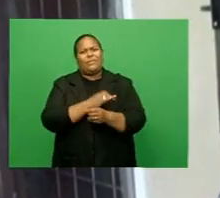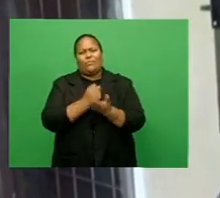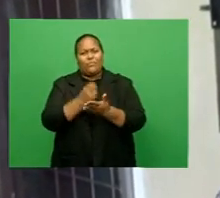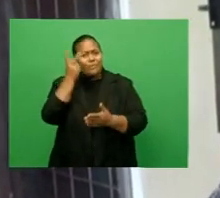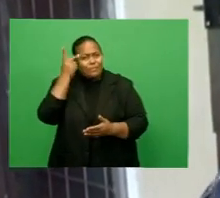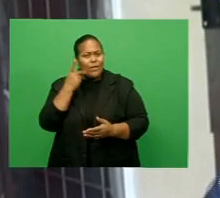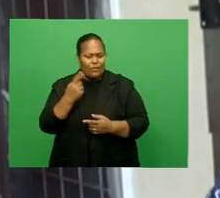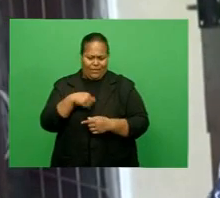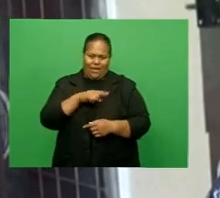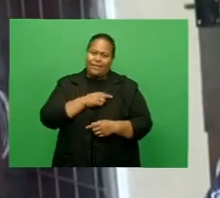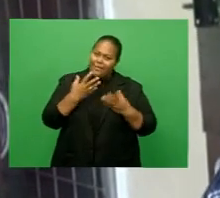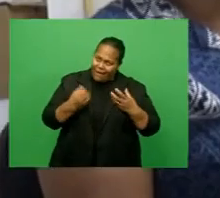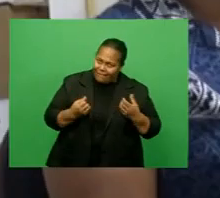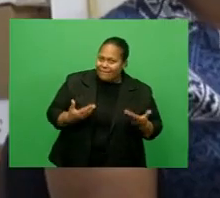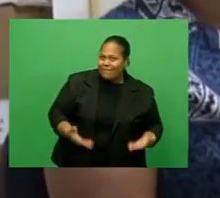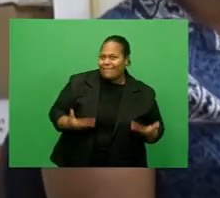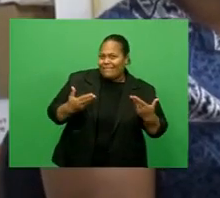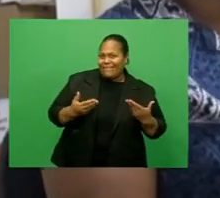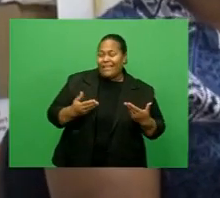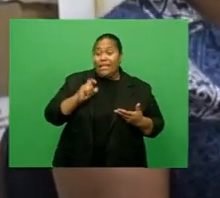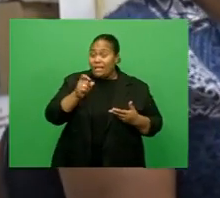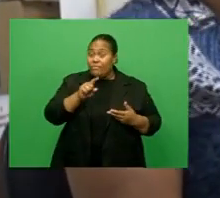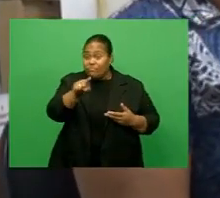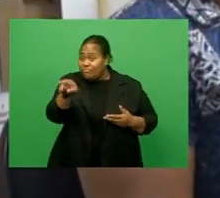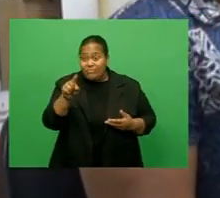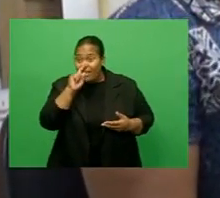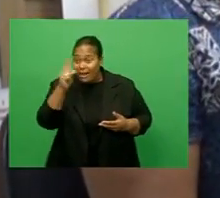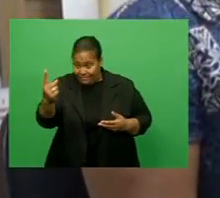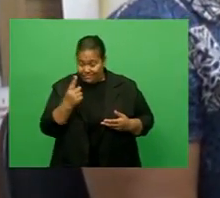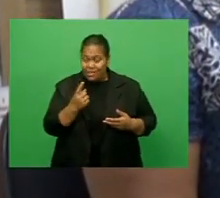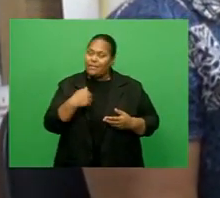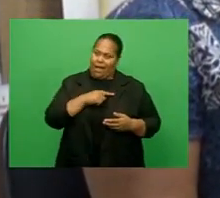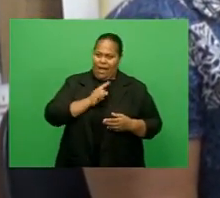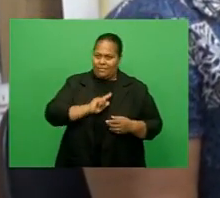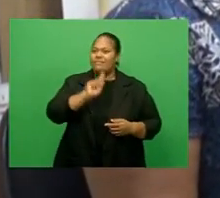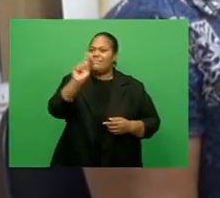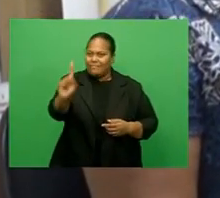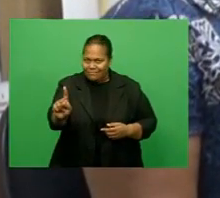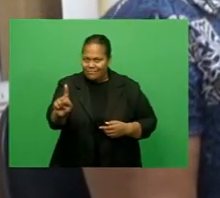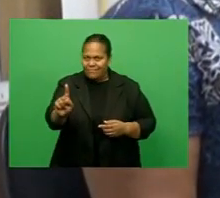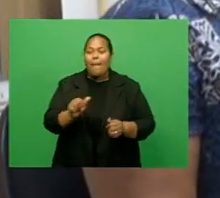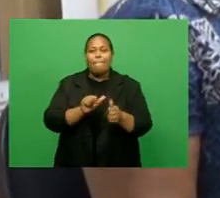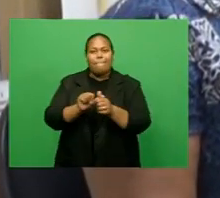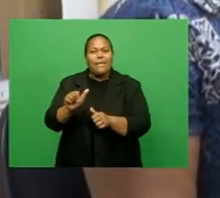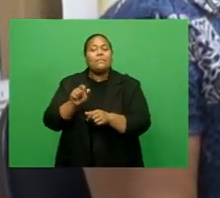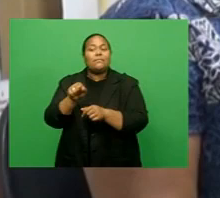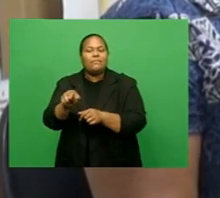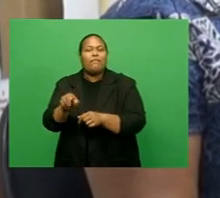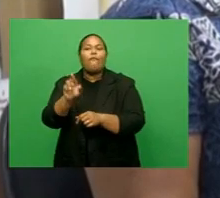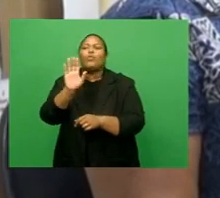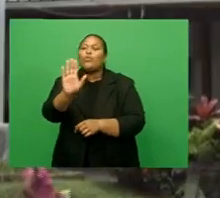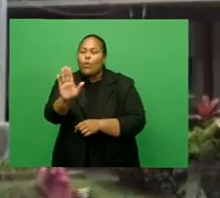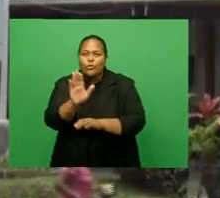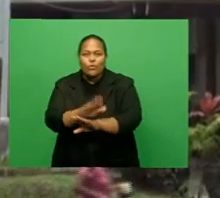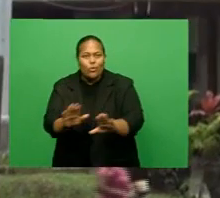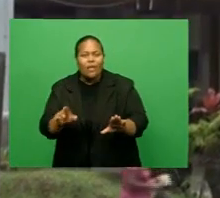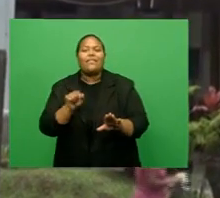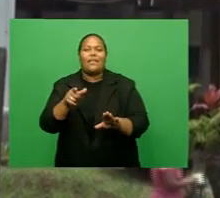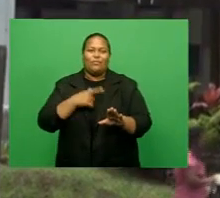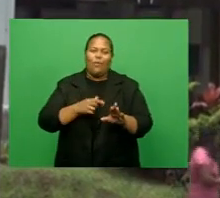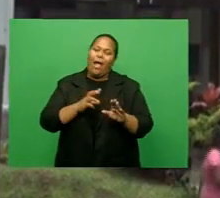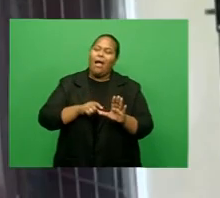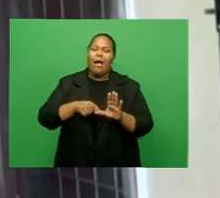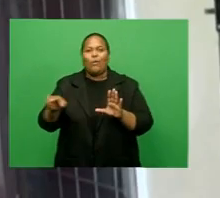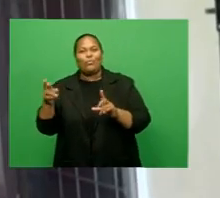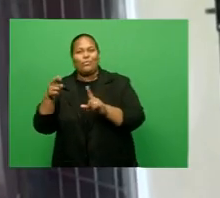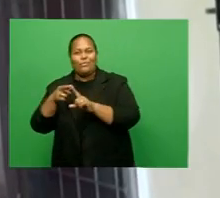are here. If you're not able to come to us, we will come to you for the best interest of the child. So that is why we do the northern outreach, the western